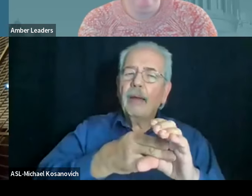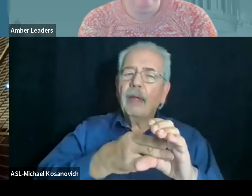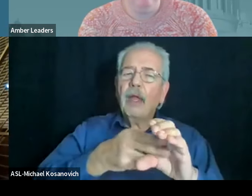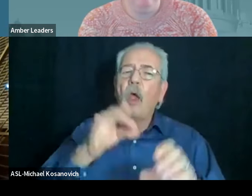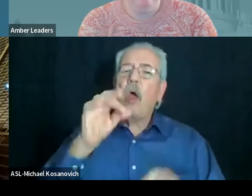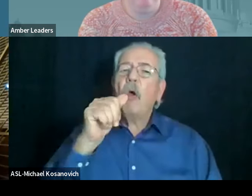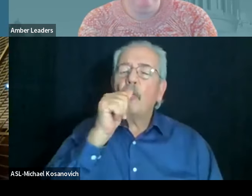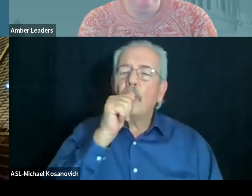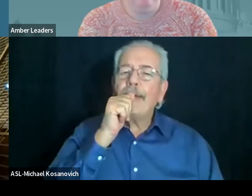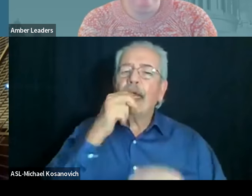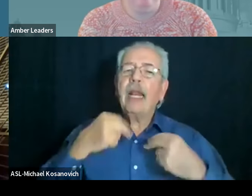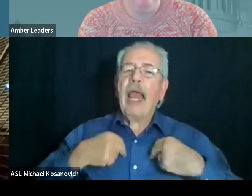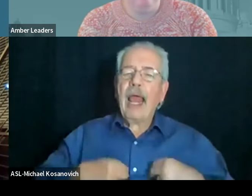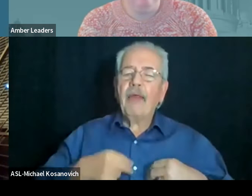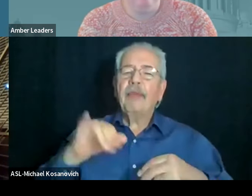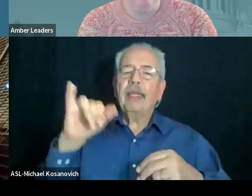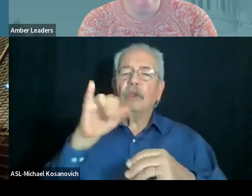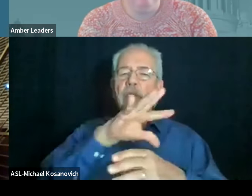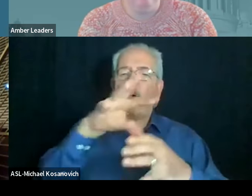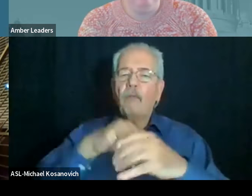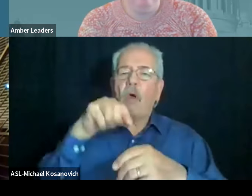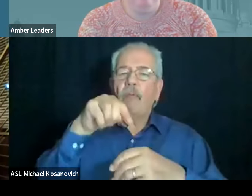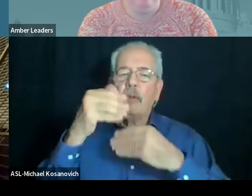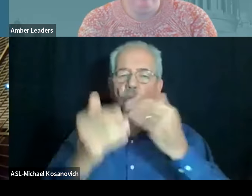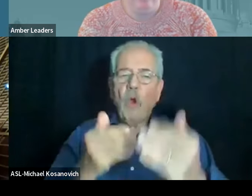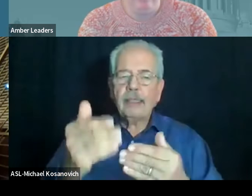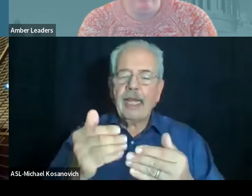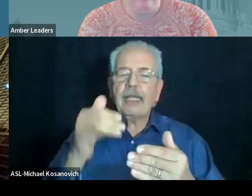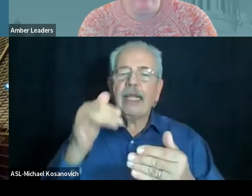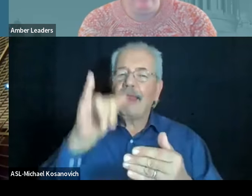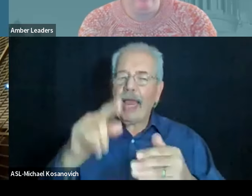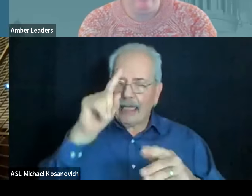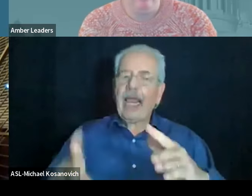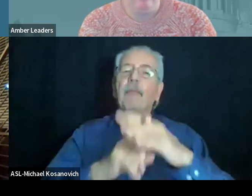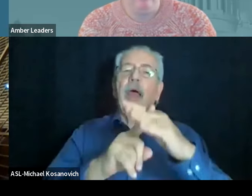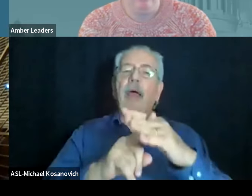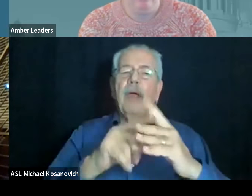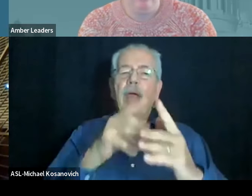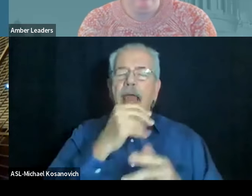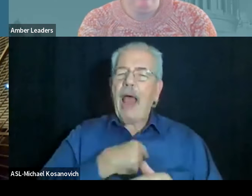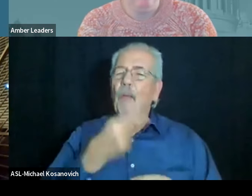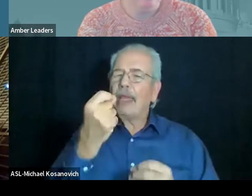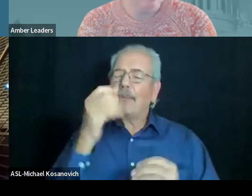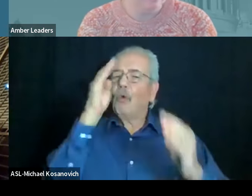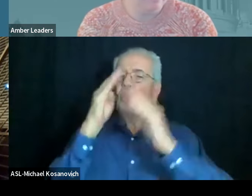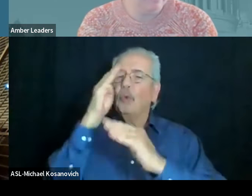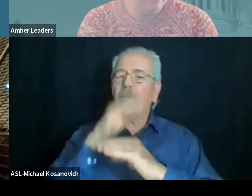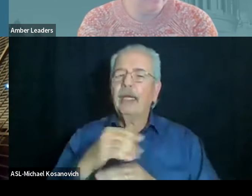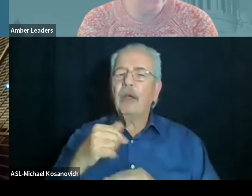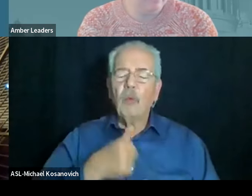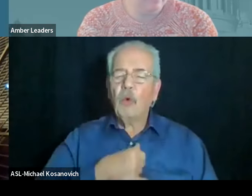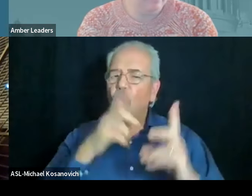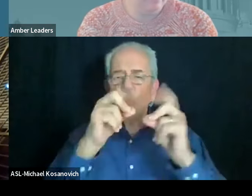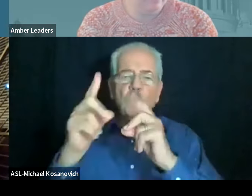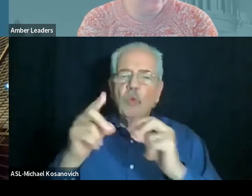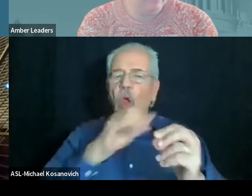private health insurance in this process. And that was something that came up, and it kind of worried me that we're doing all this